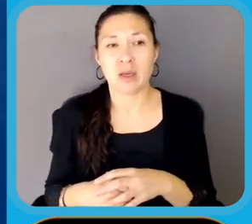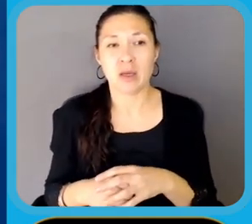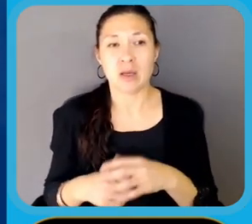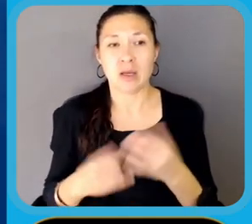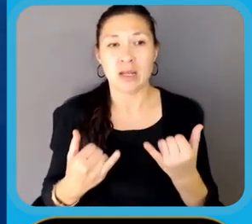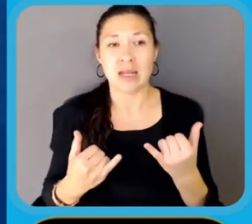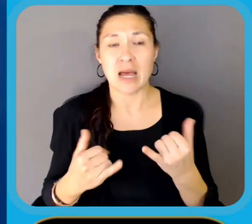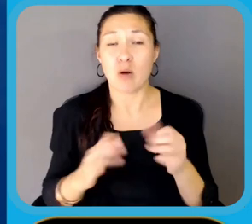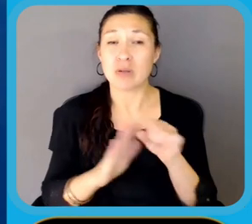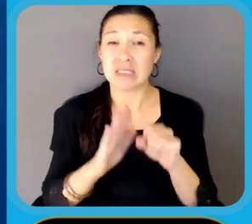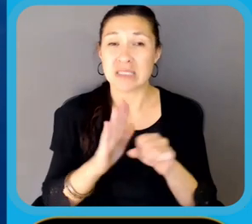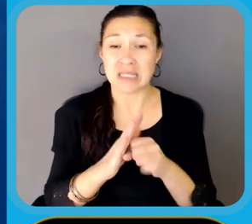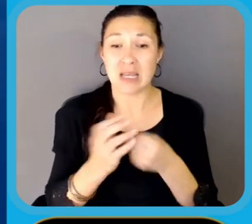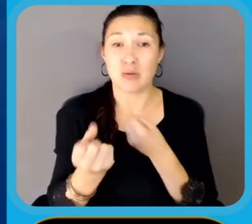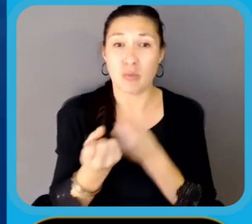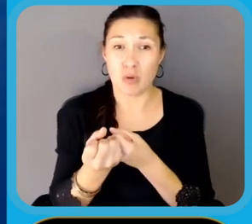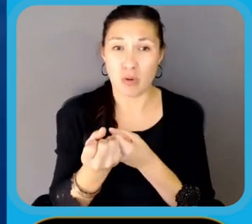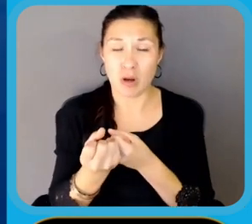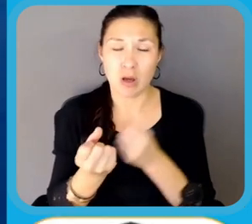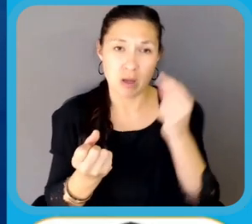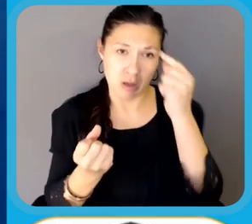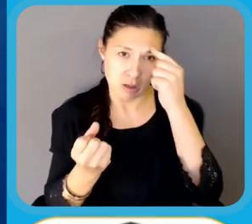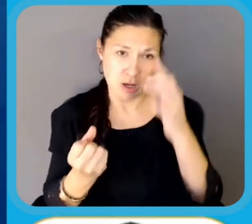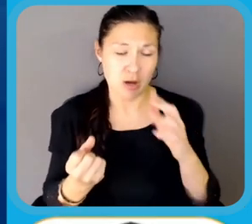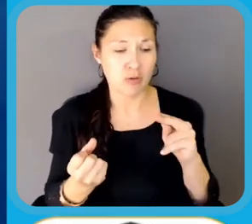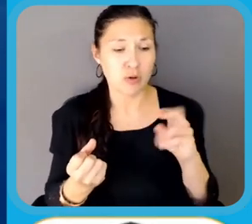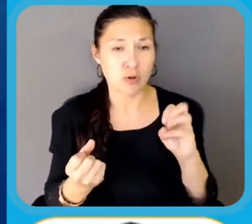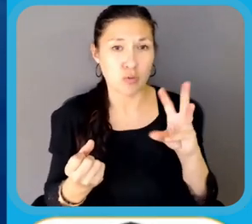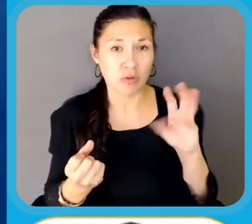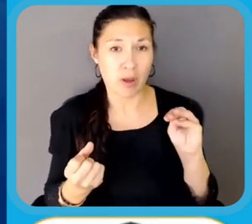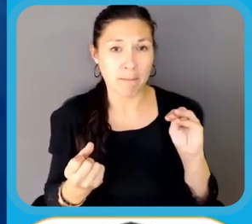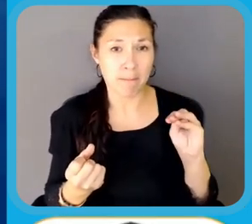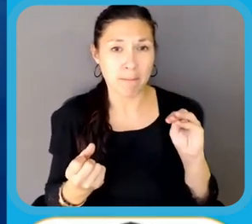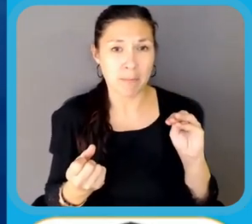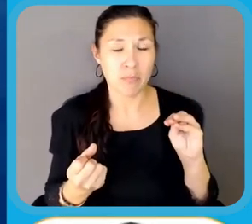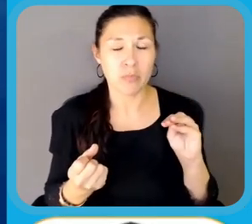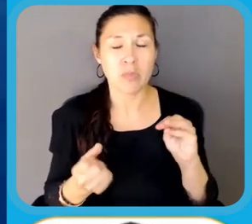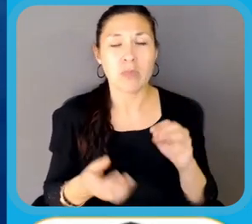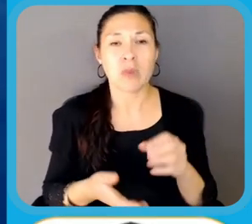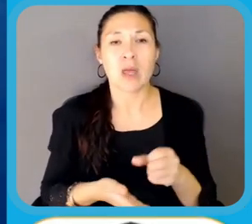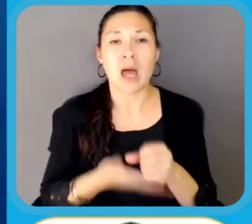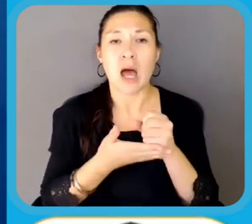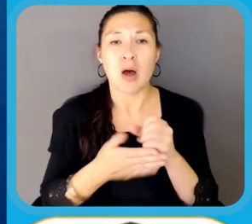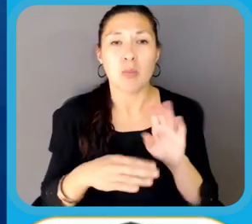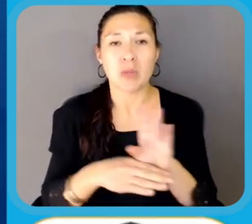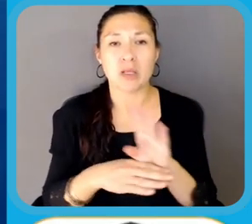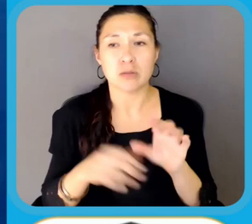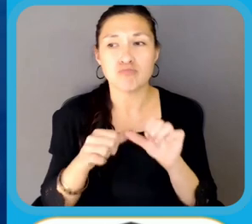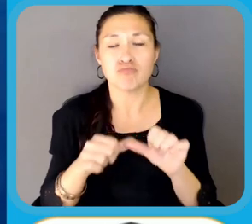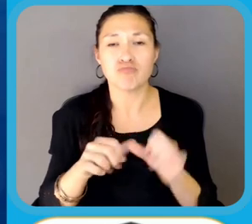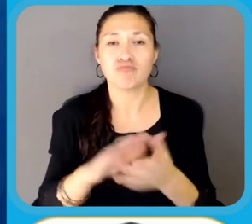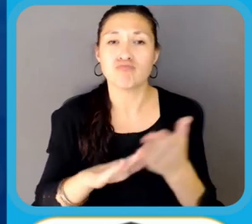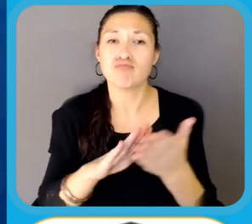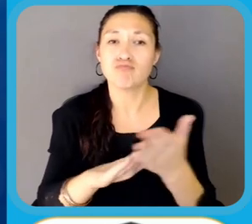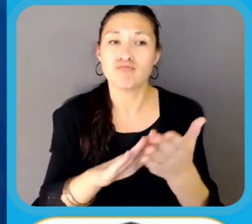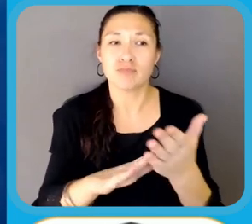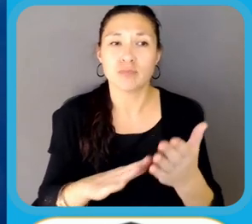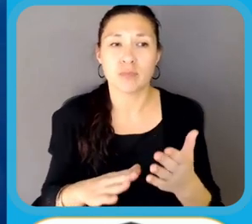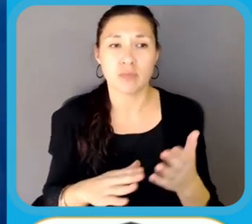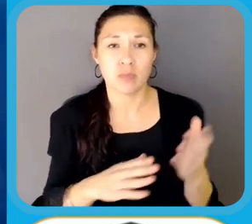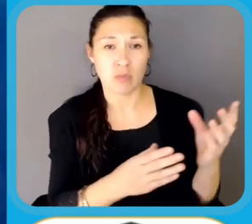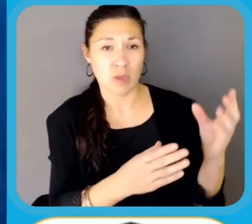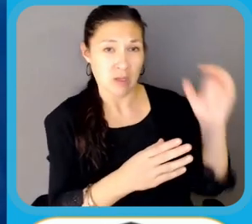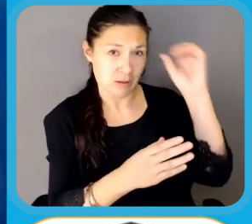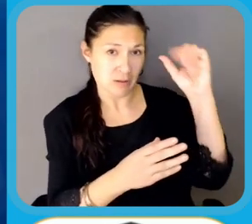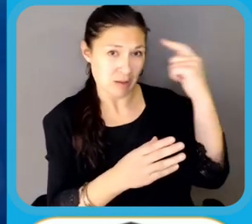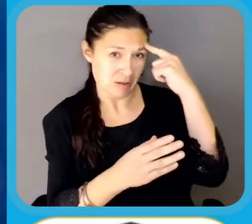the state and Governor Newsom really helped our business to stay open. They provided us with